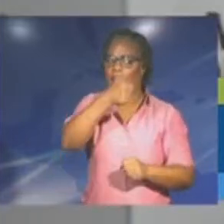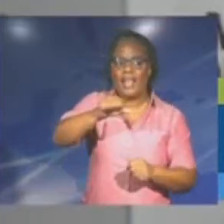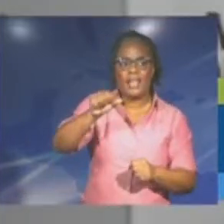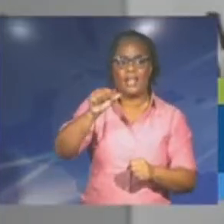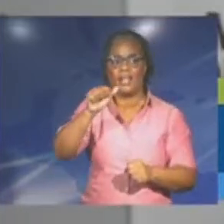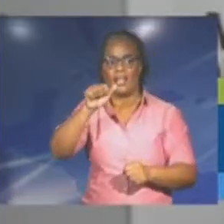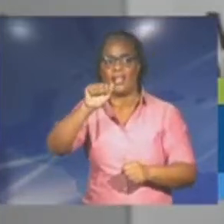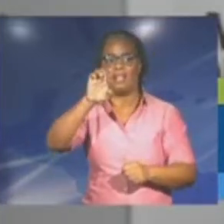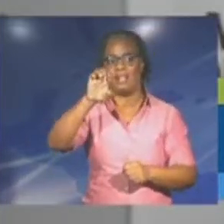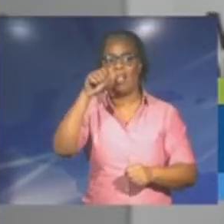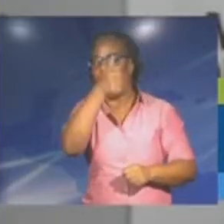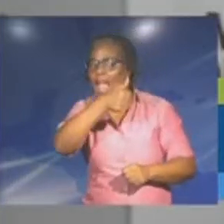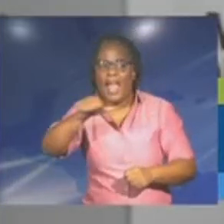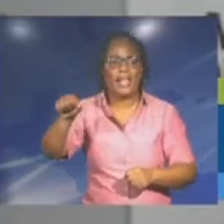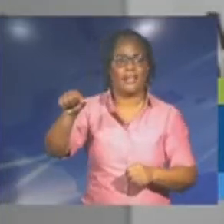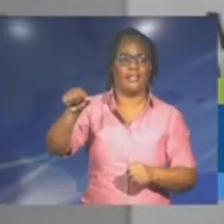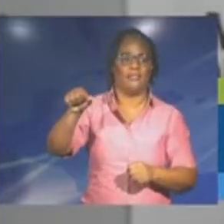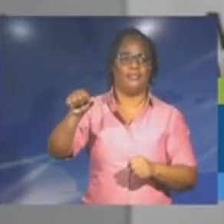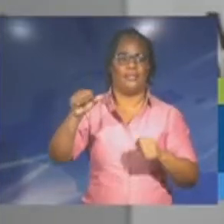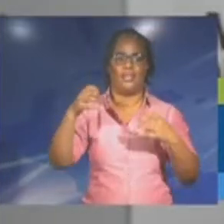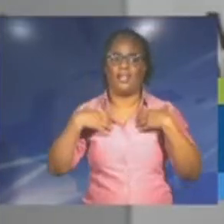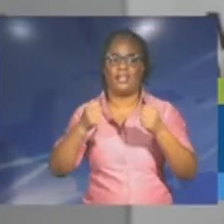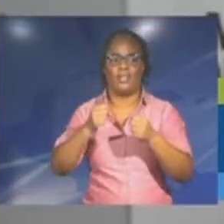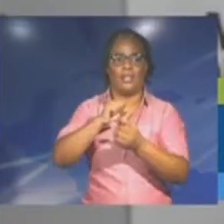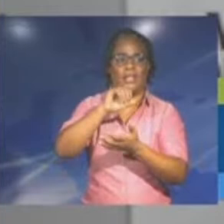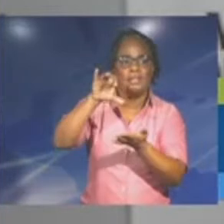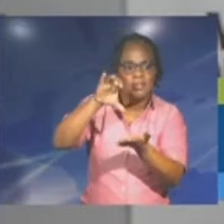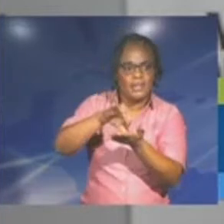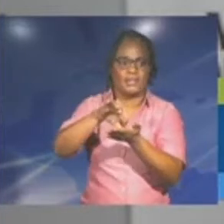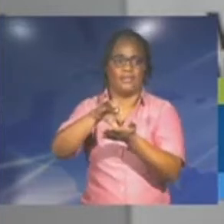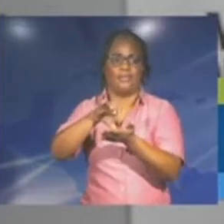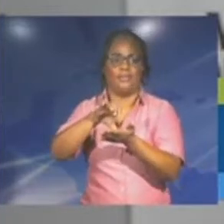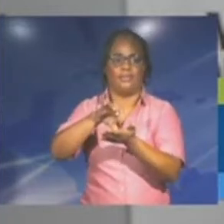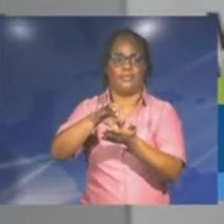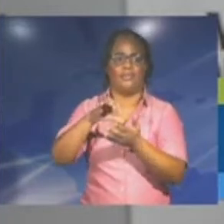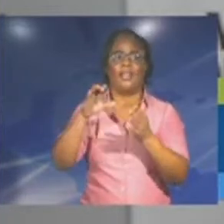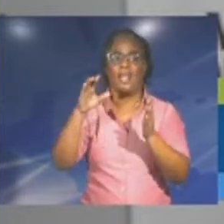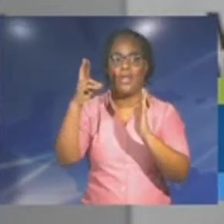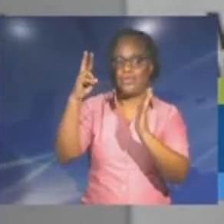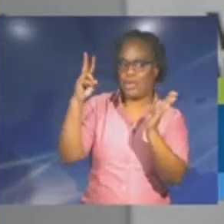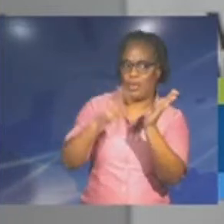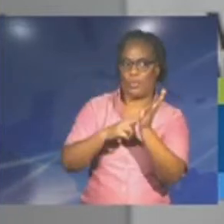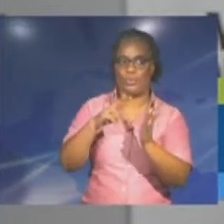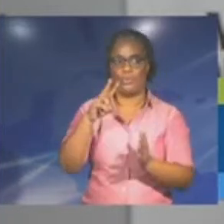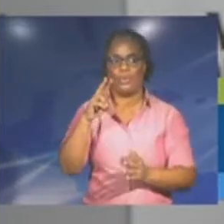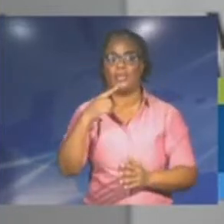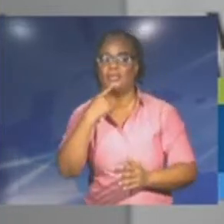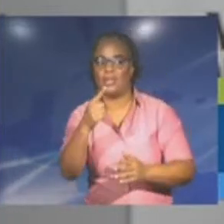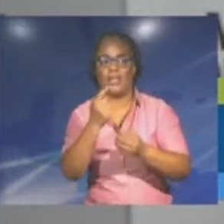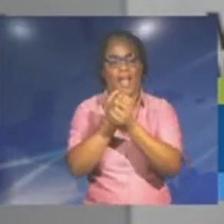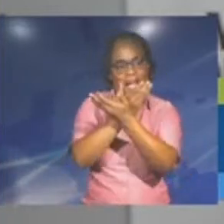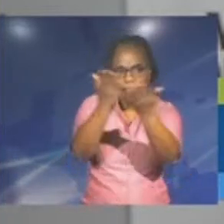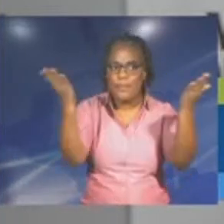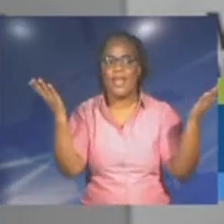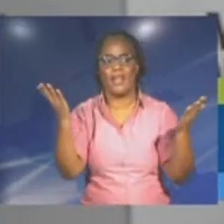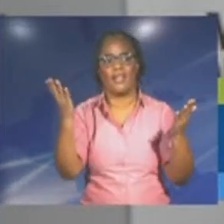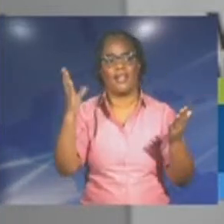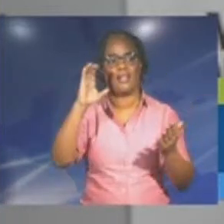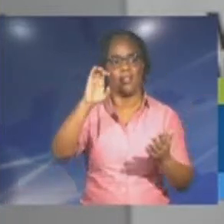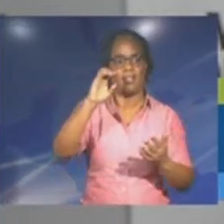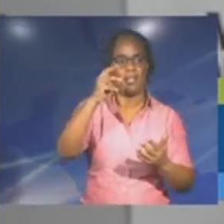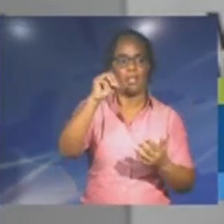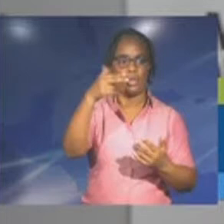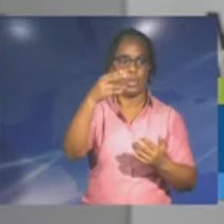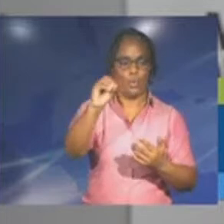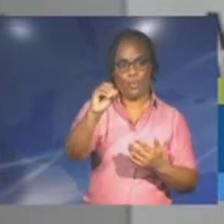family physician's office, to my office, as well as through the Trinidad Public Health Lab and the CMOH offices. Generally speaking,